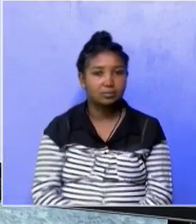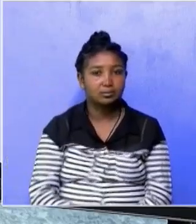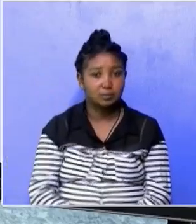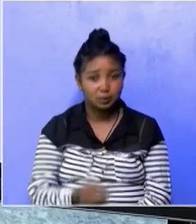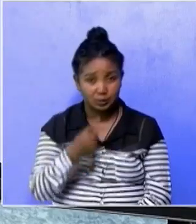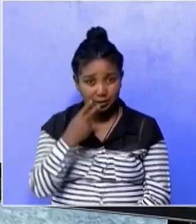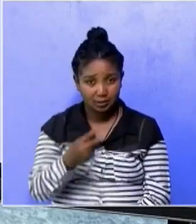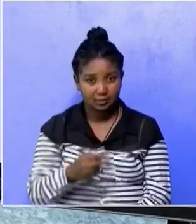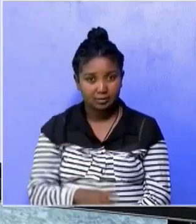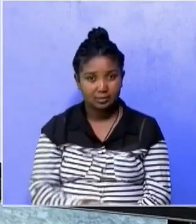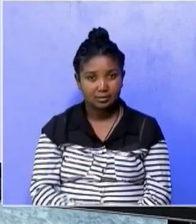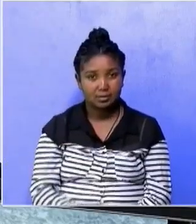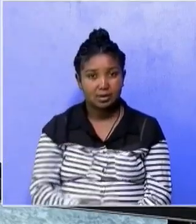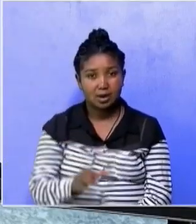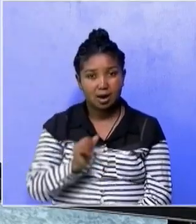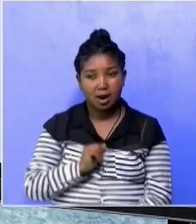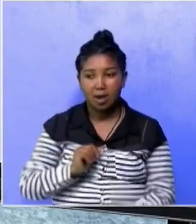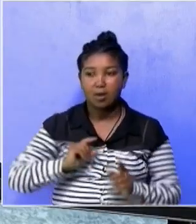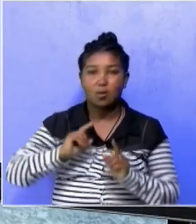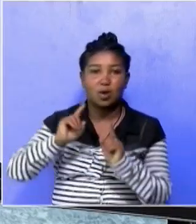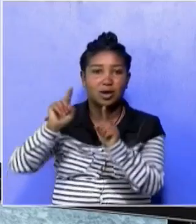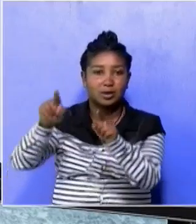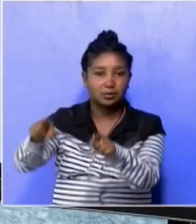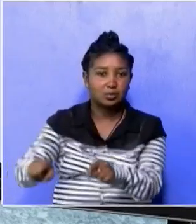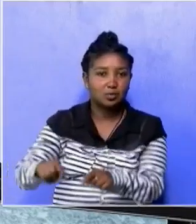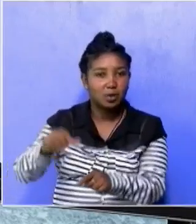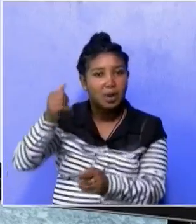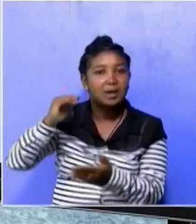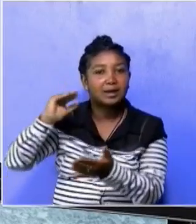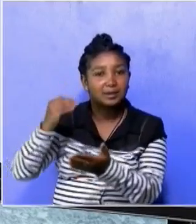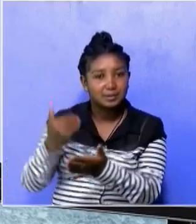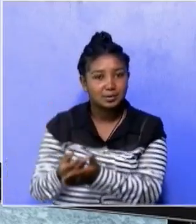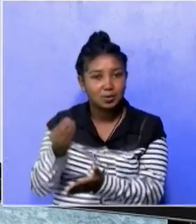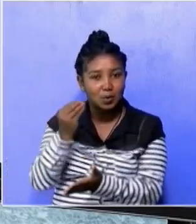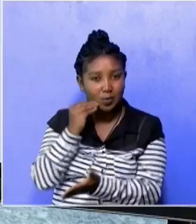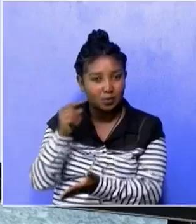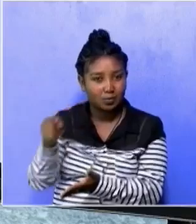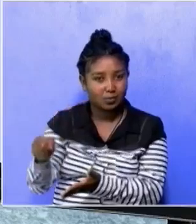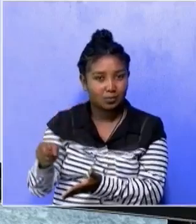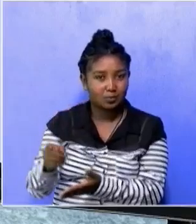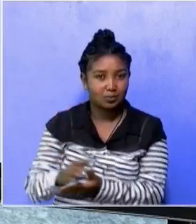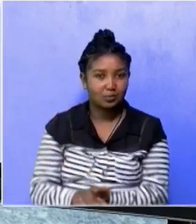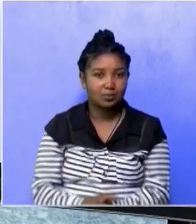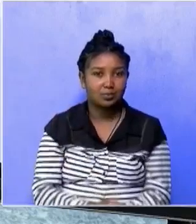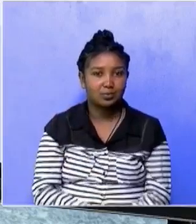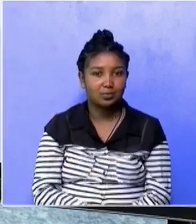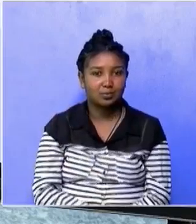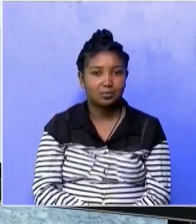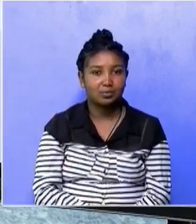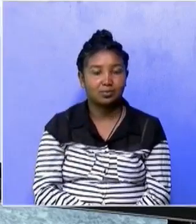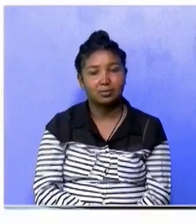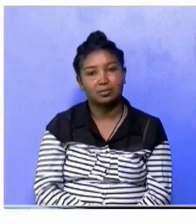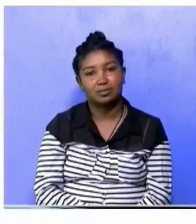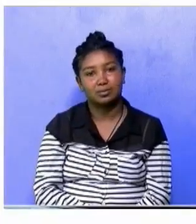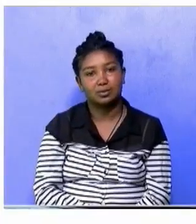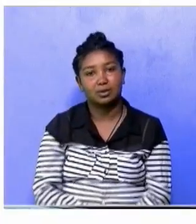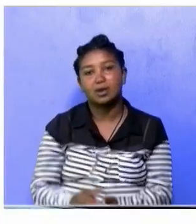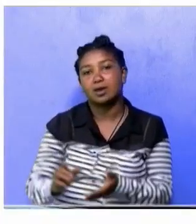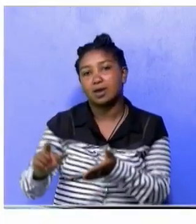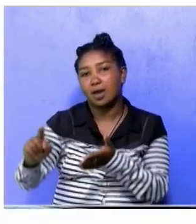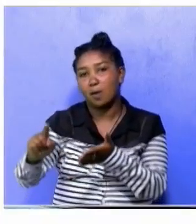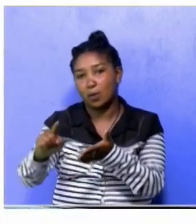You see, I went to my cousin's home a